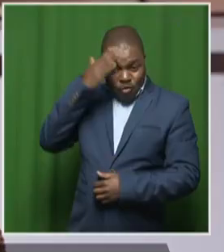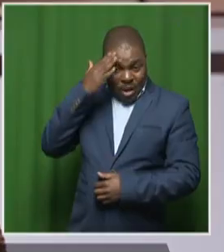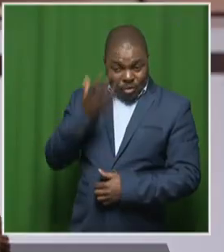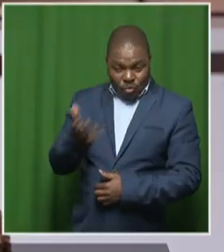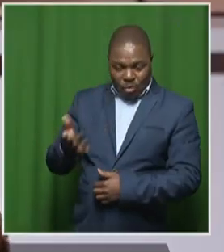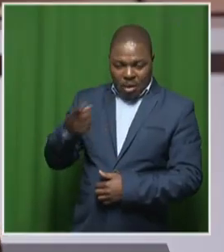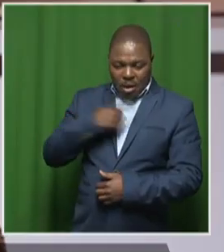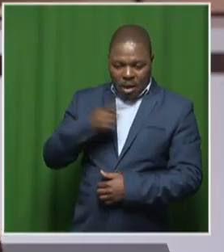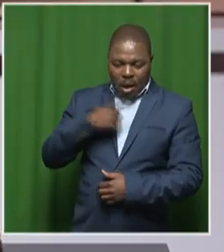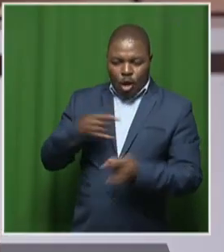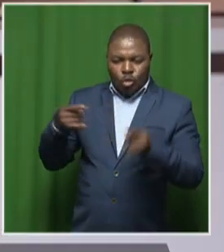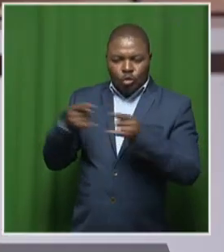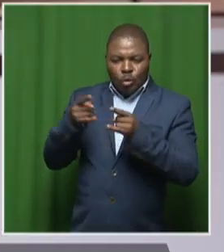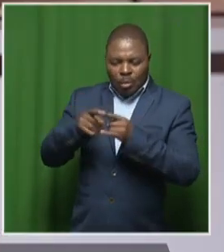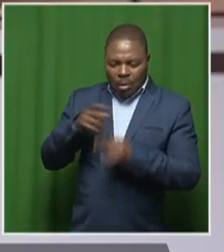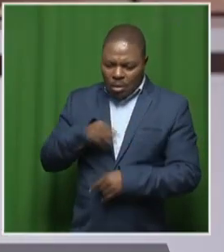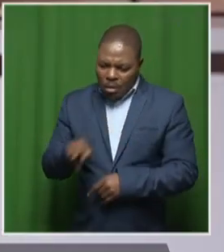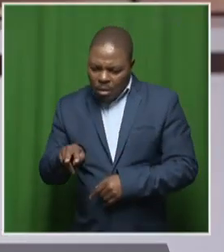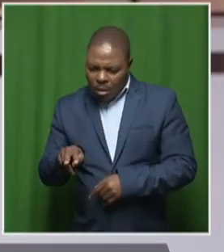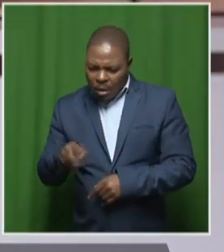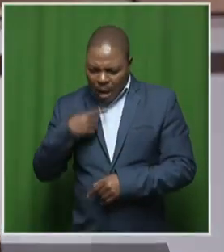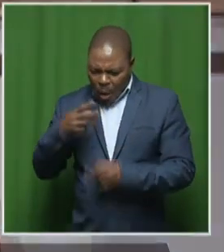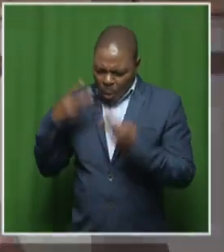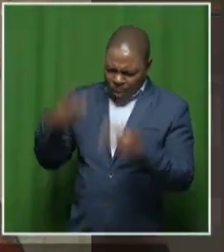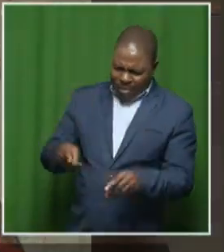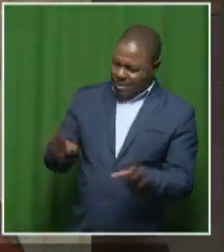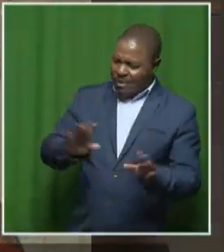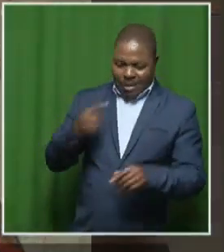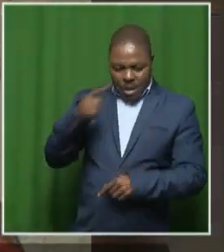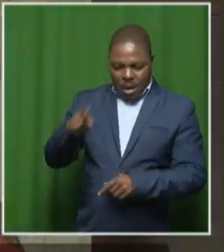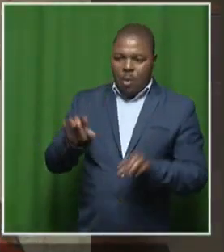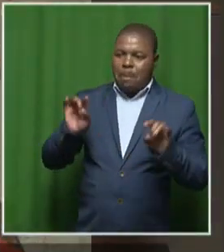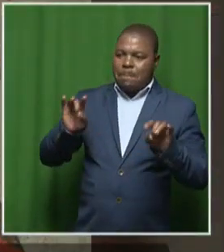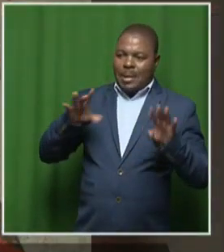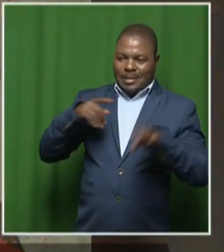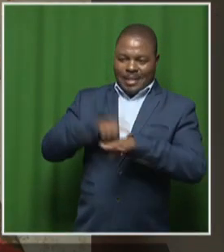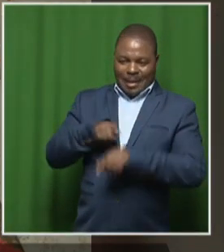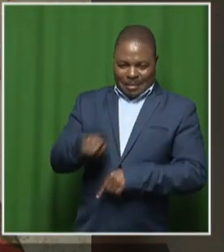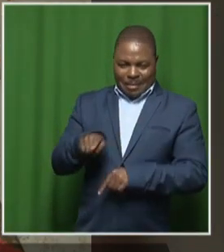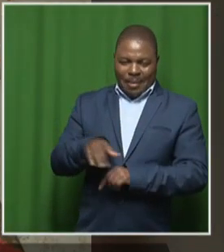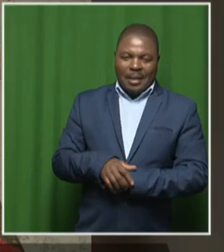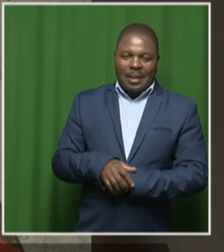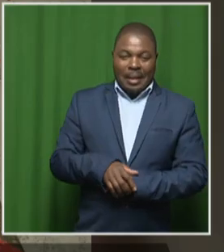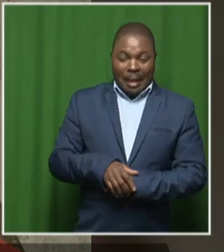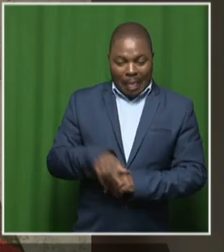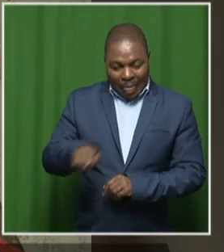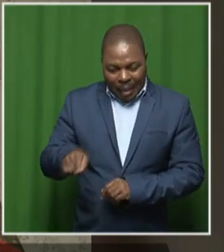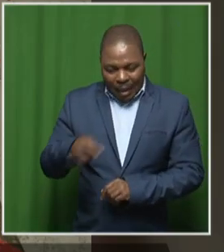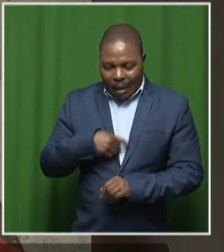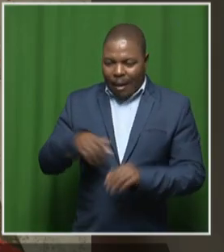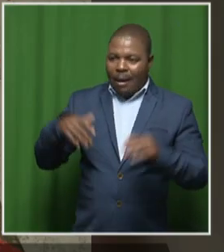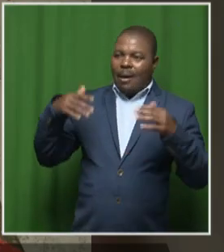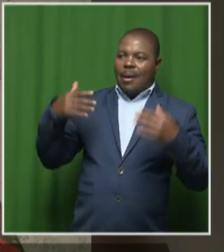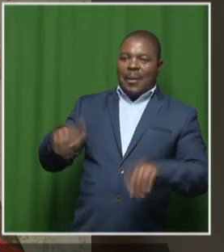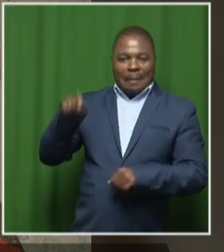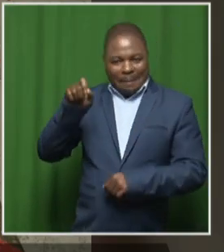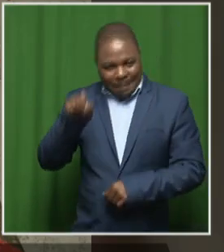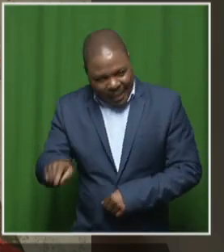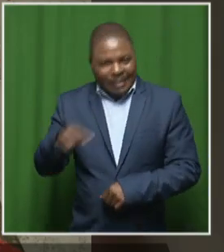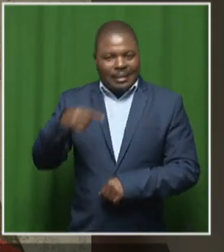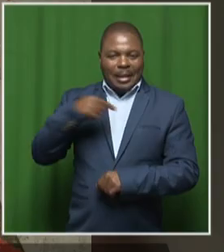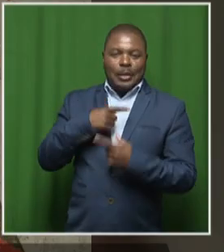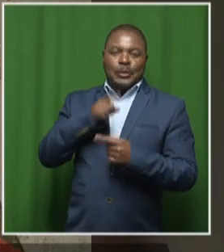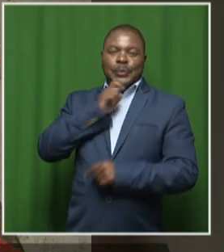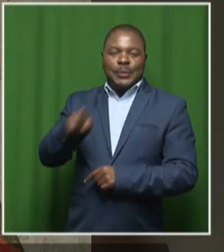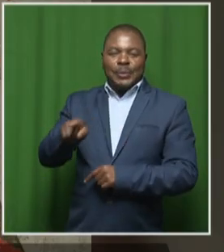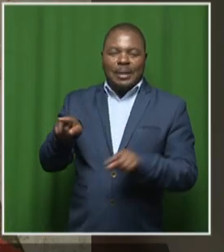the storeroom, instead of seeing it as a waste, I saw the magic moment. So that's when I started. So it was that aha moment. That was like, yeah, that movie